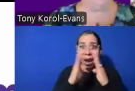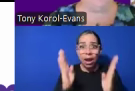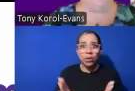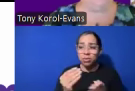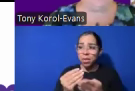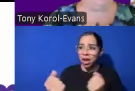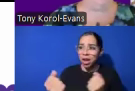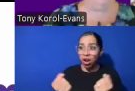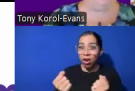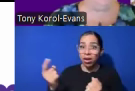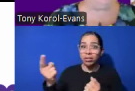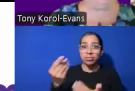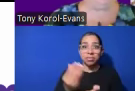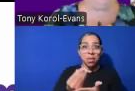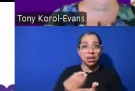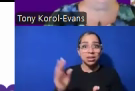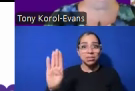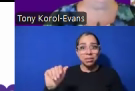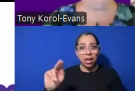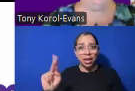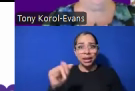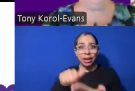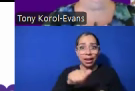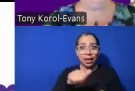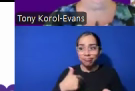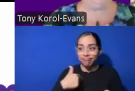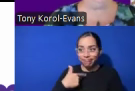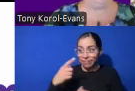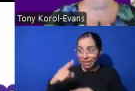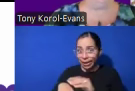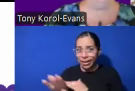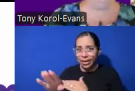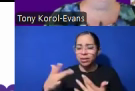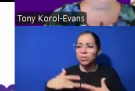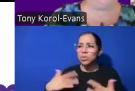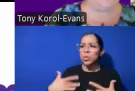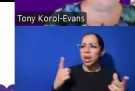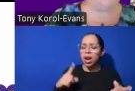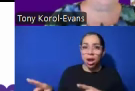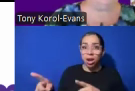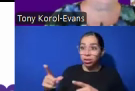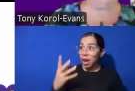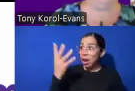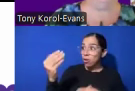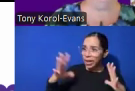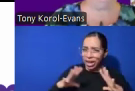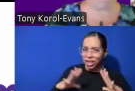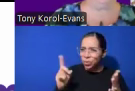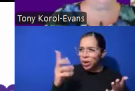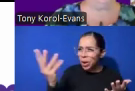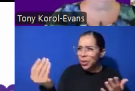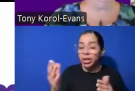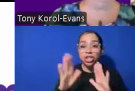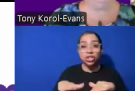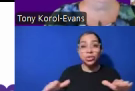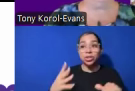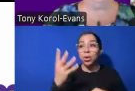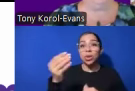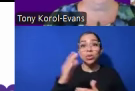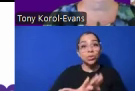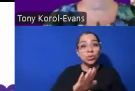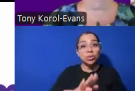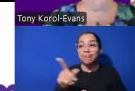finances? All of that. What is going on? Where are we going on vacation? Where are the kids going to school? Right?